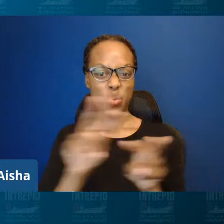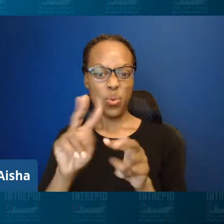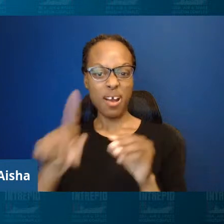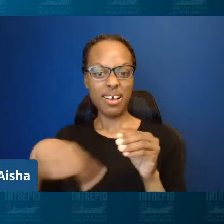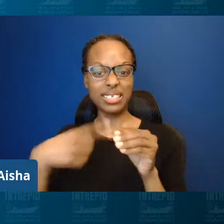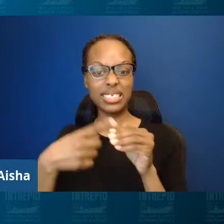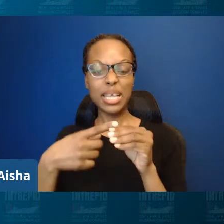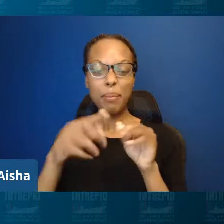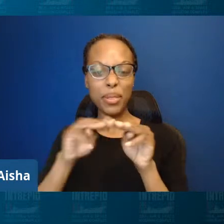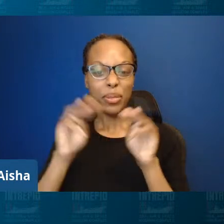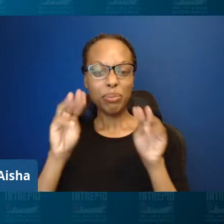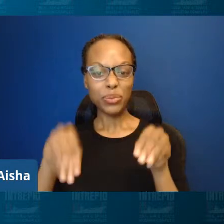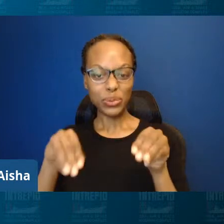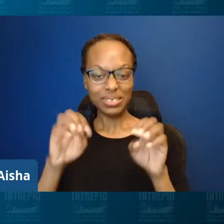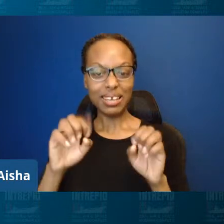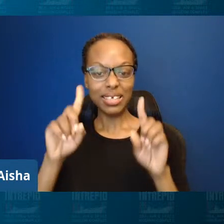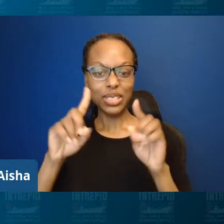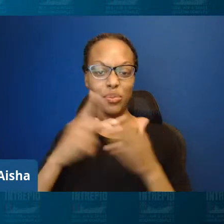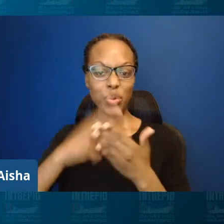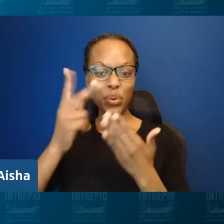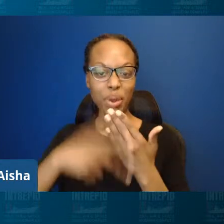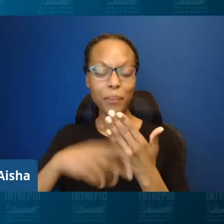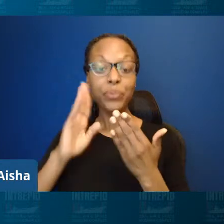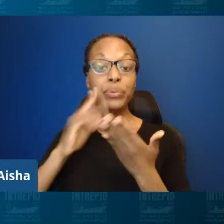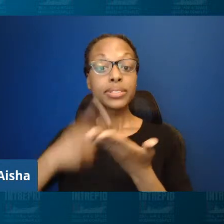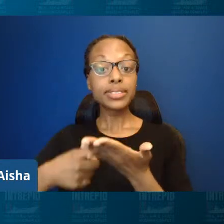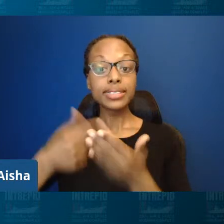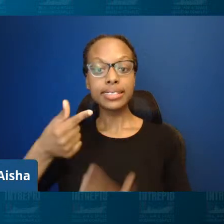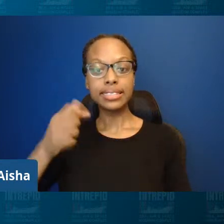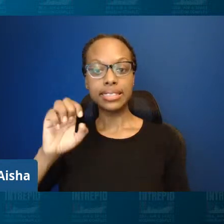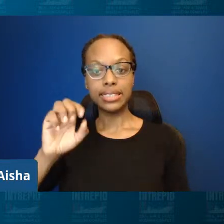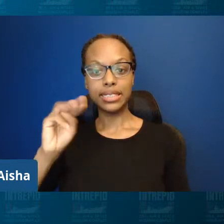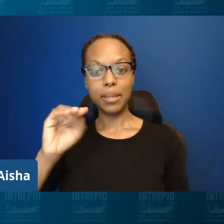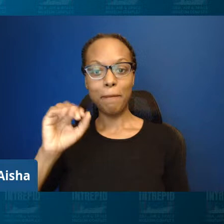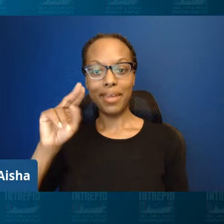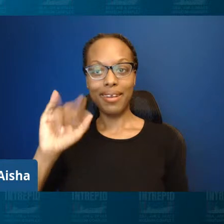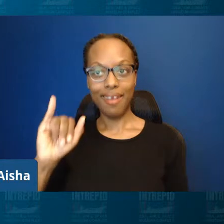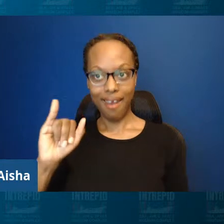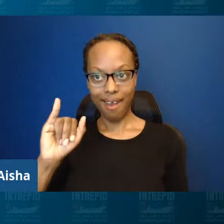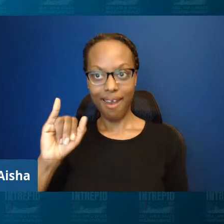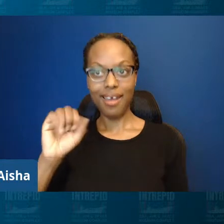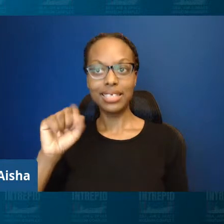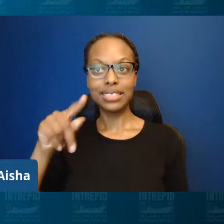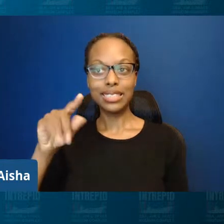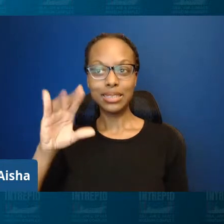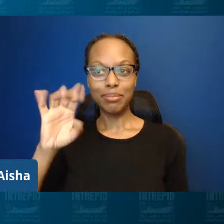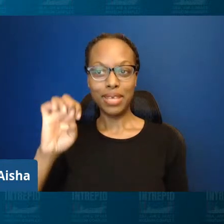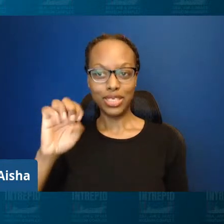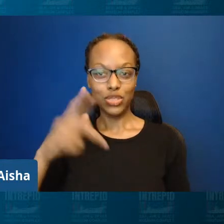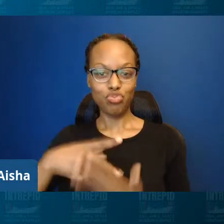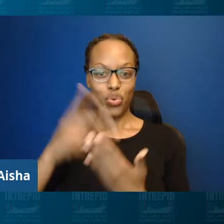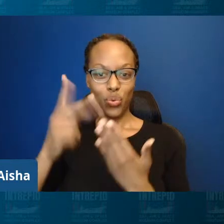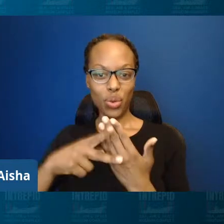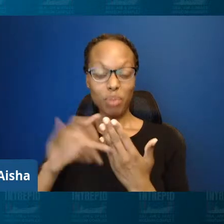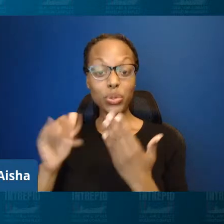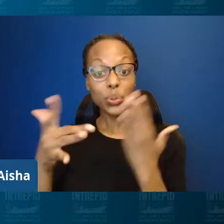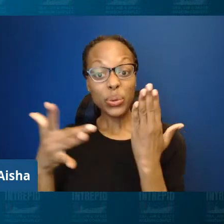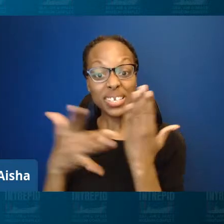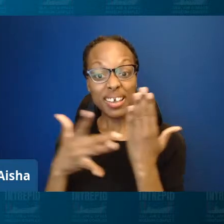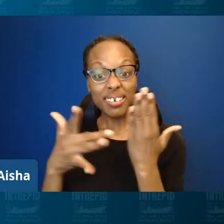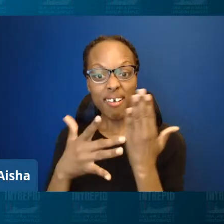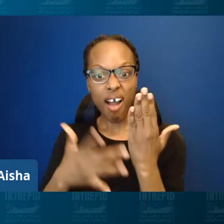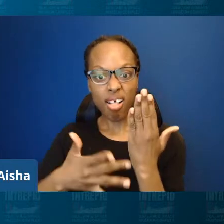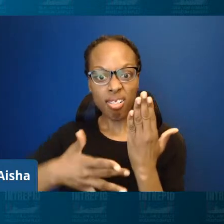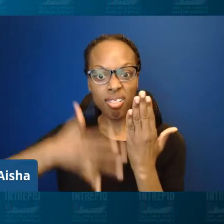space program, kind of what Franz was talking about earlier, including its technological advancements that would enable men to travel further